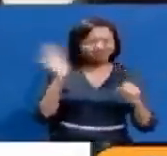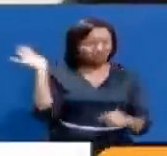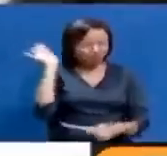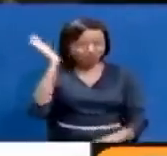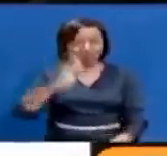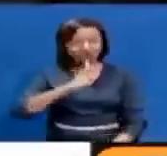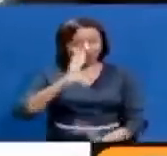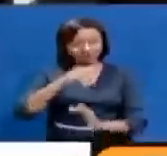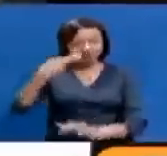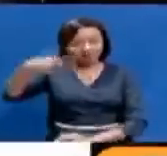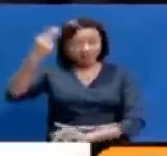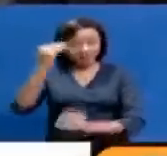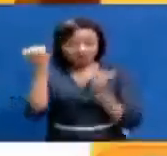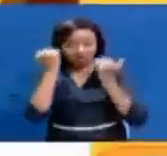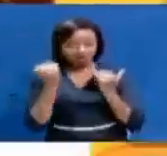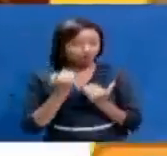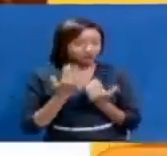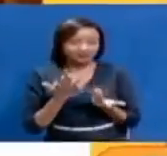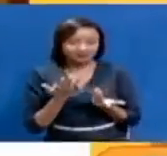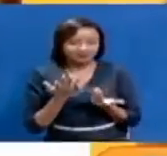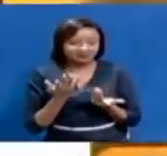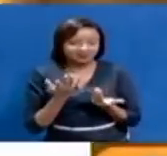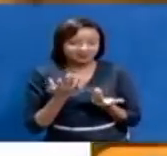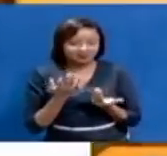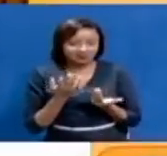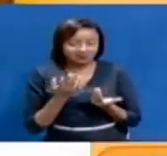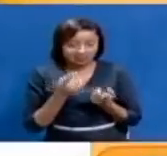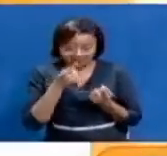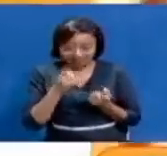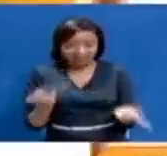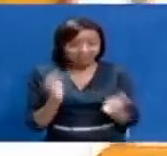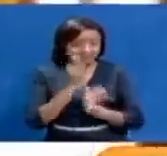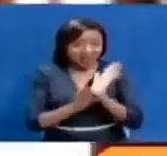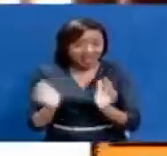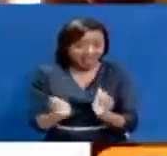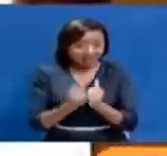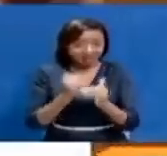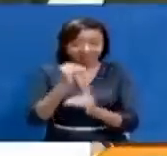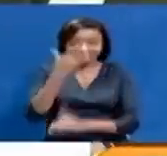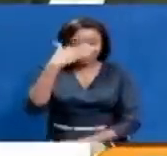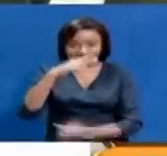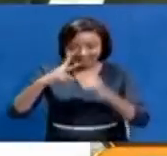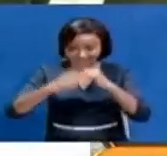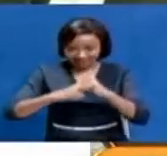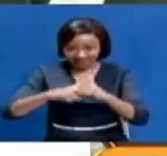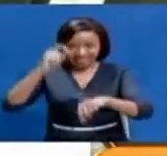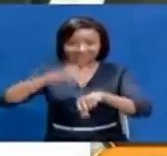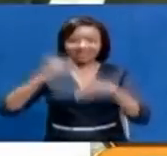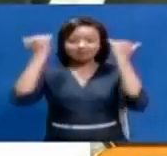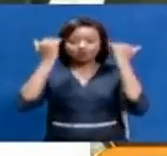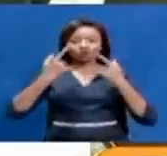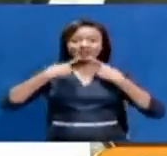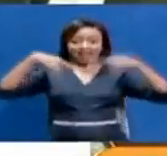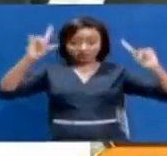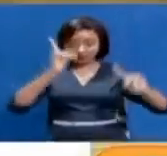of state to appoint the 41 judges. It was to happen in 7 days' time, after the 13th of